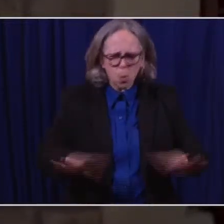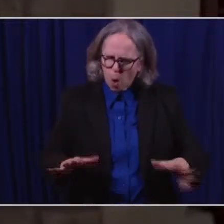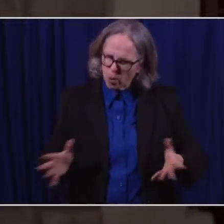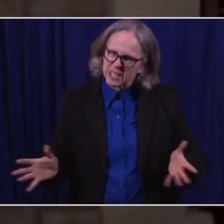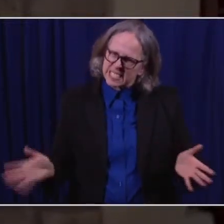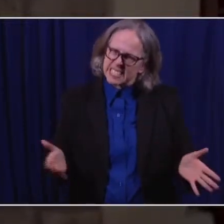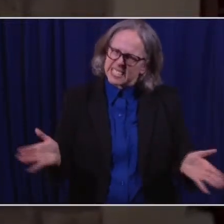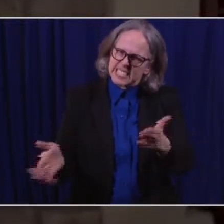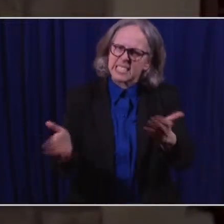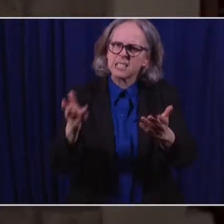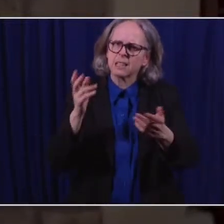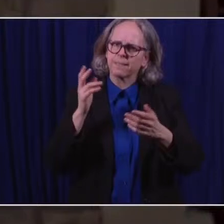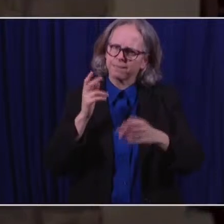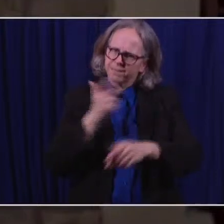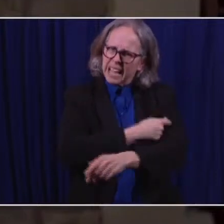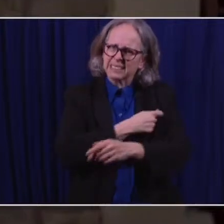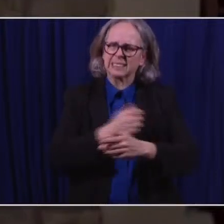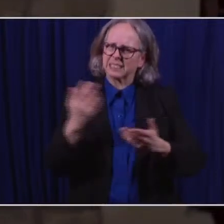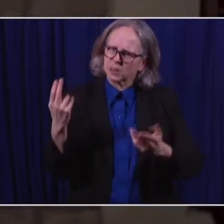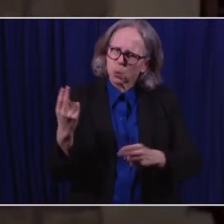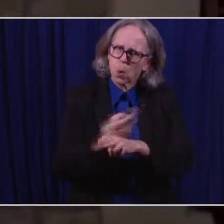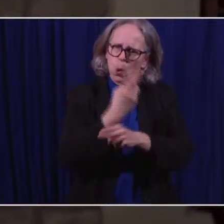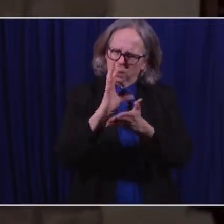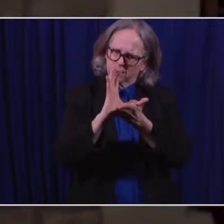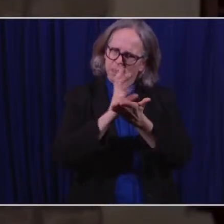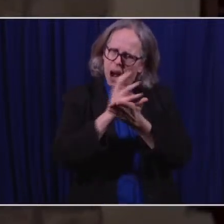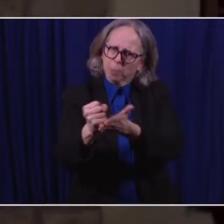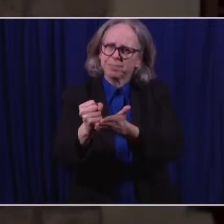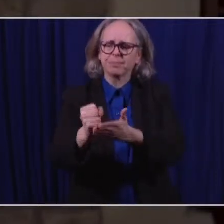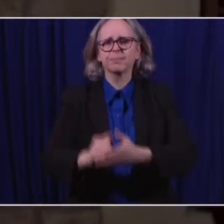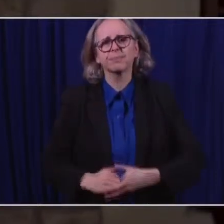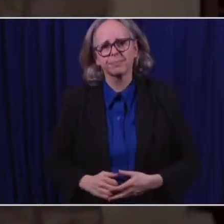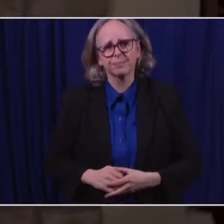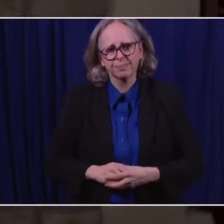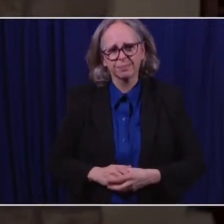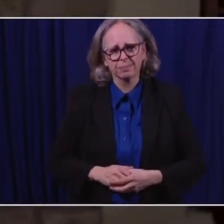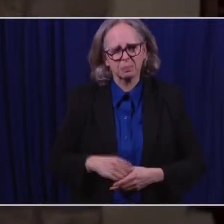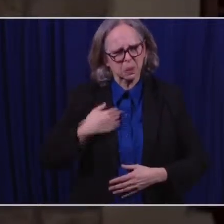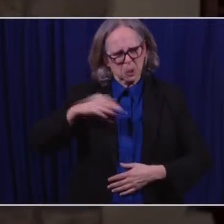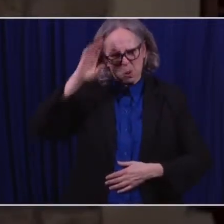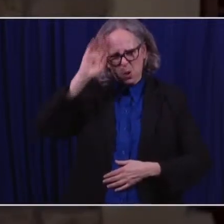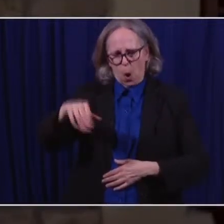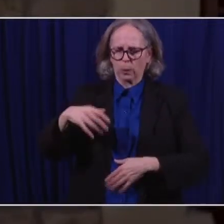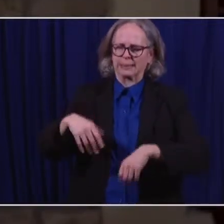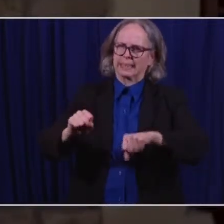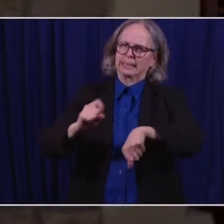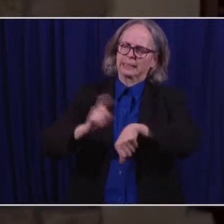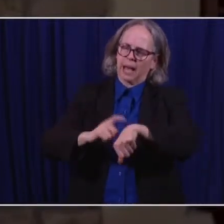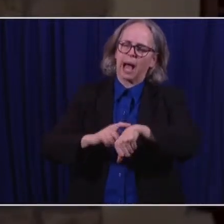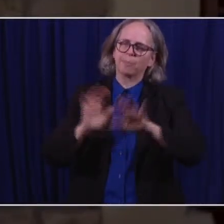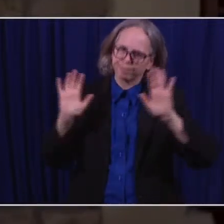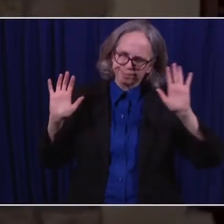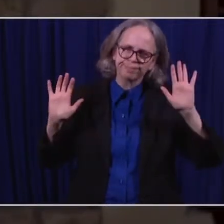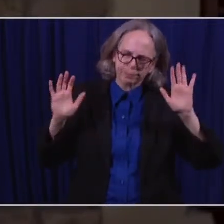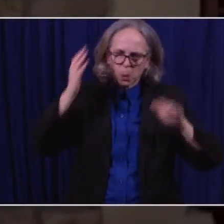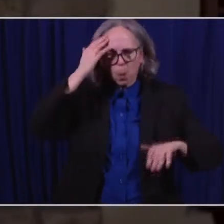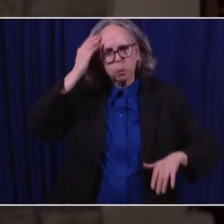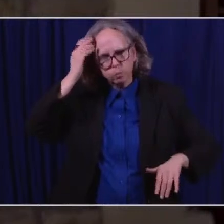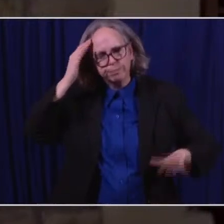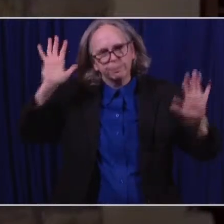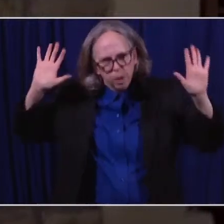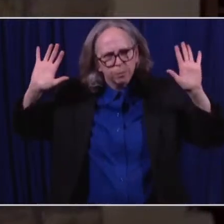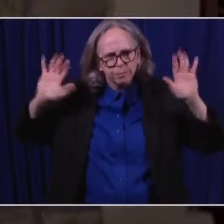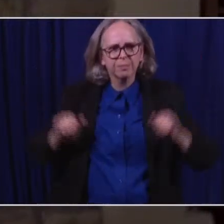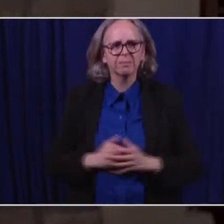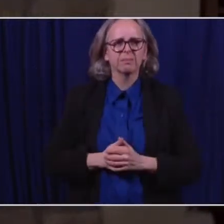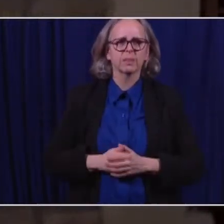going to continue. We're going to continue to do this. We're in this for the long haul. Our goal is to vaccinate the most vulnerable